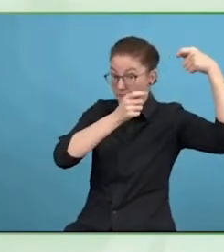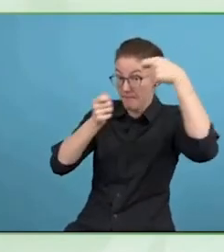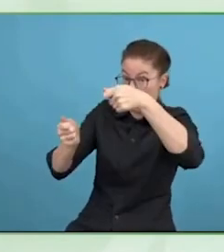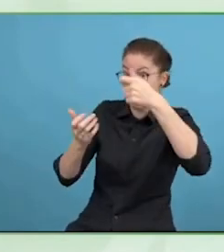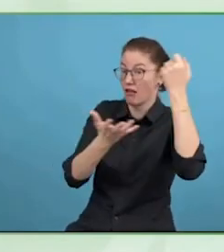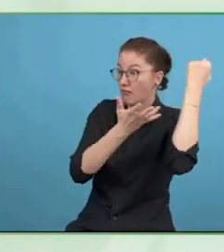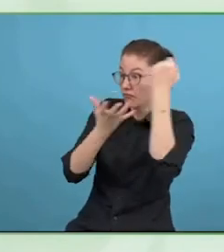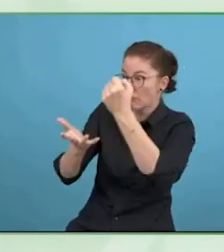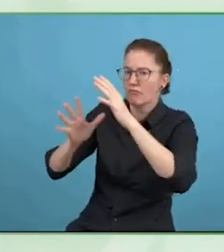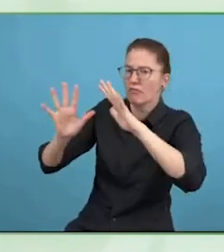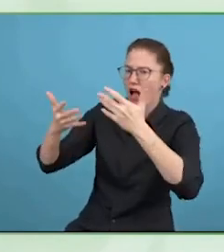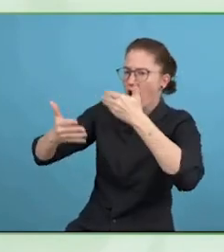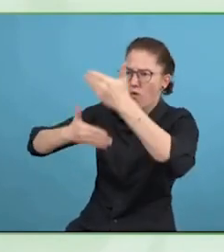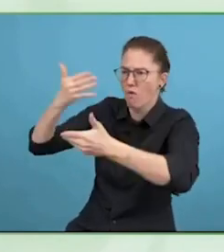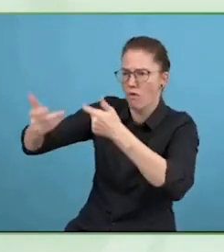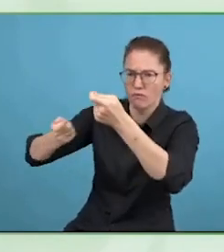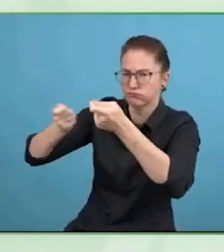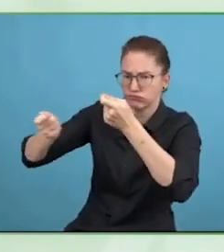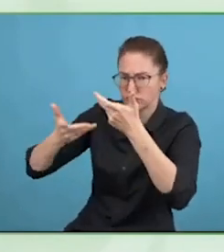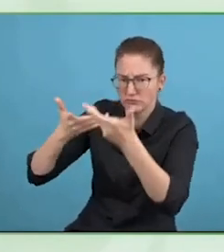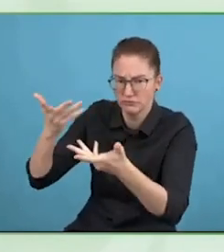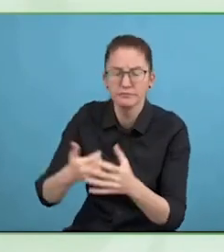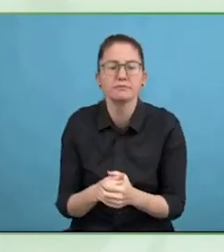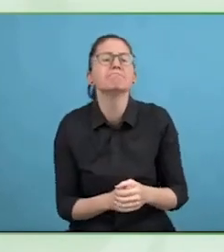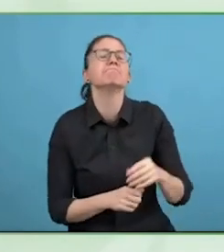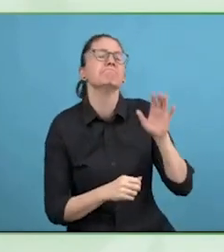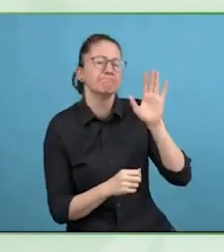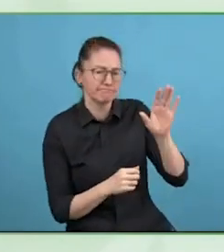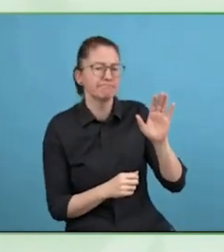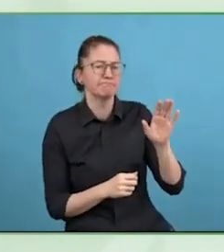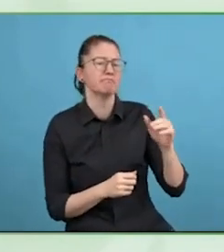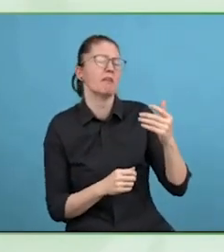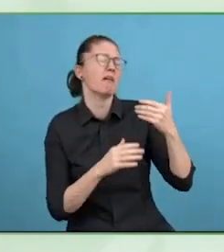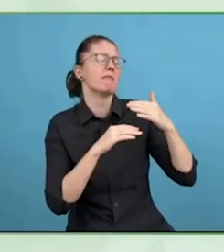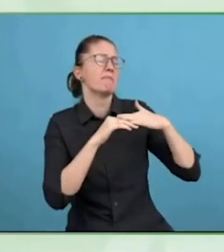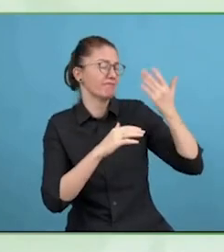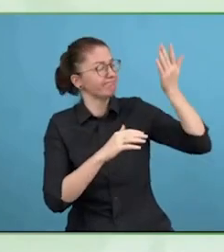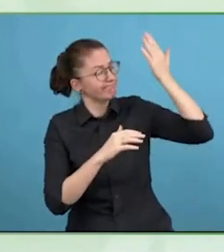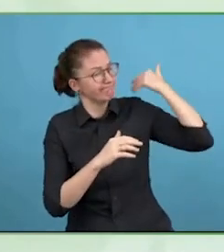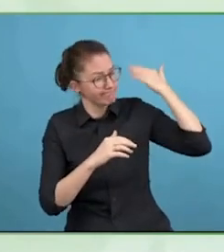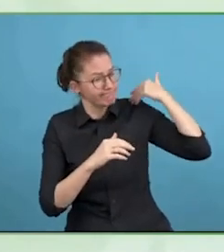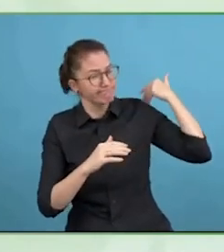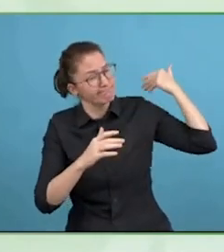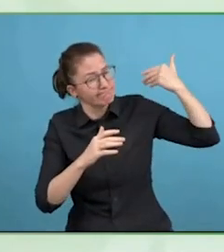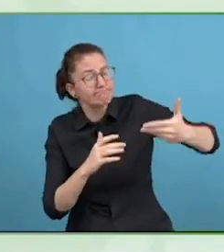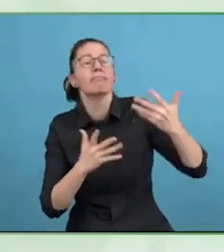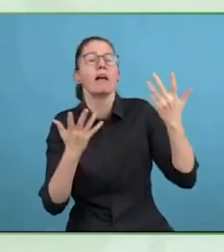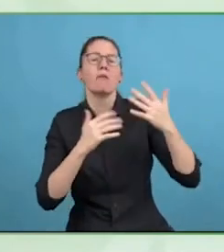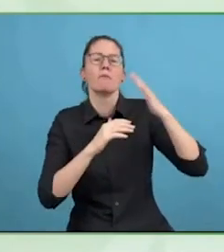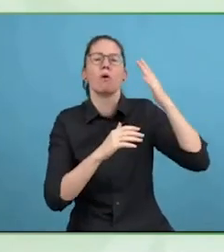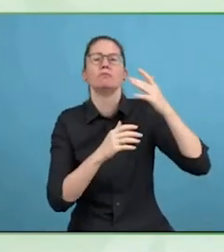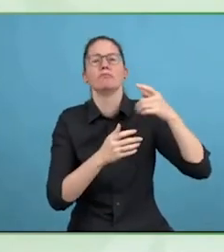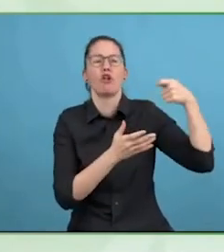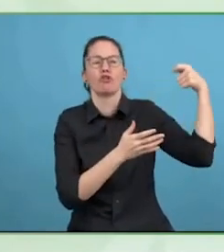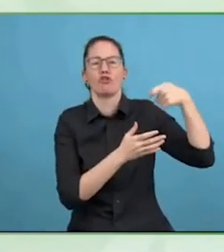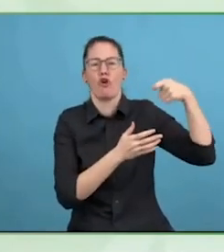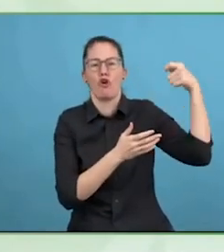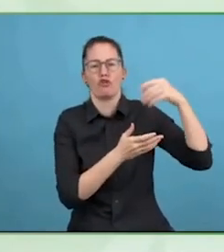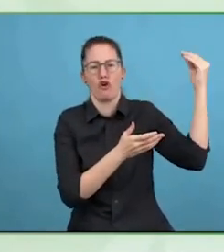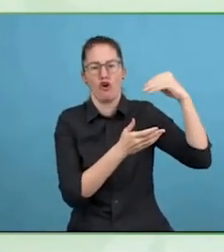toolbox? Explain a bit. This is really the beating heart. They were so generous in their advice to us.